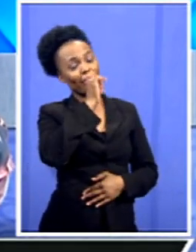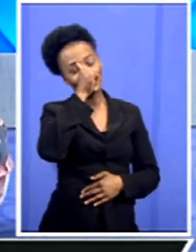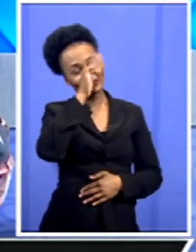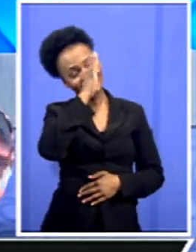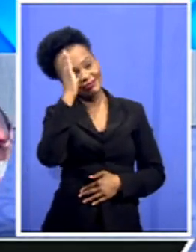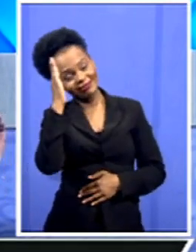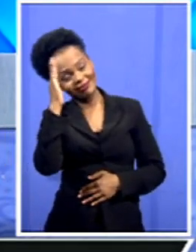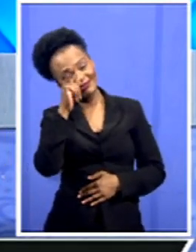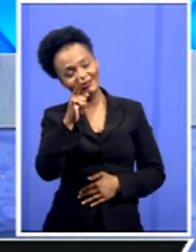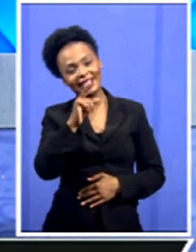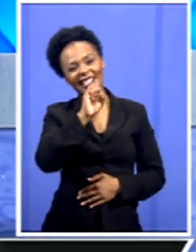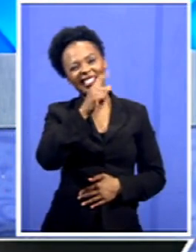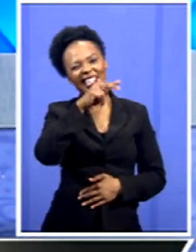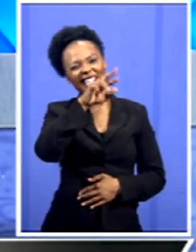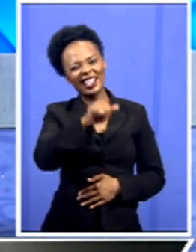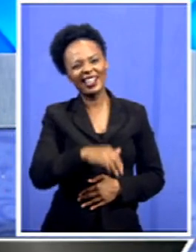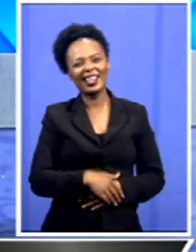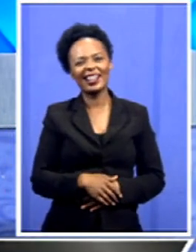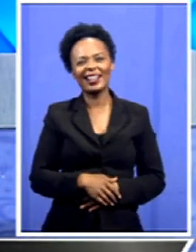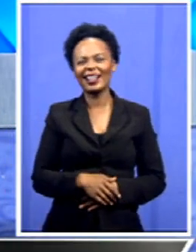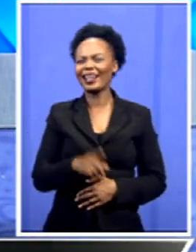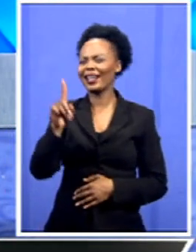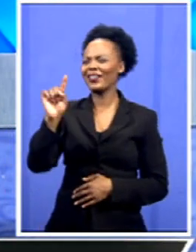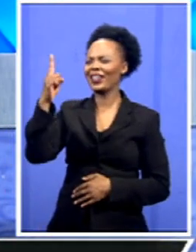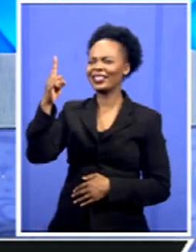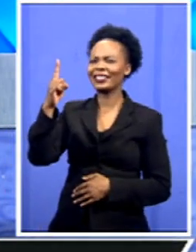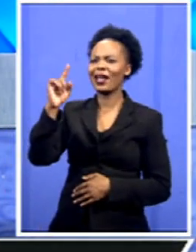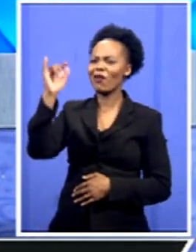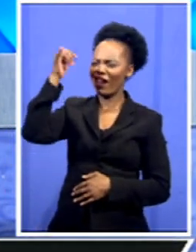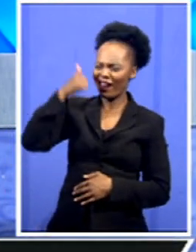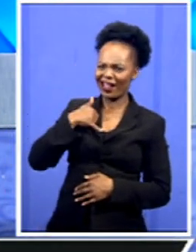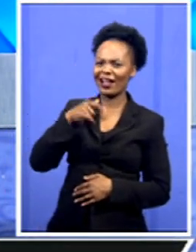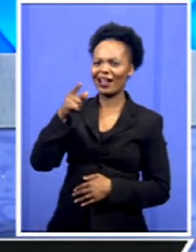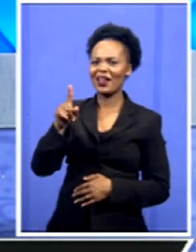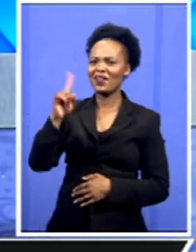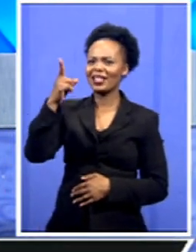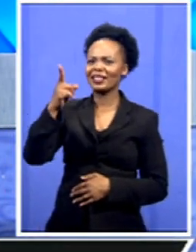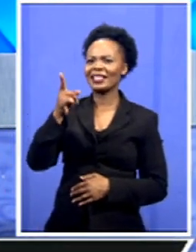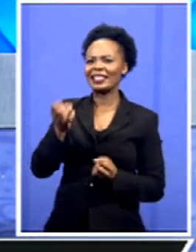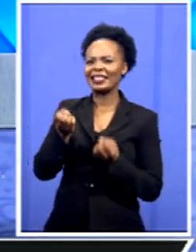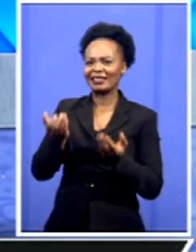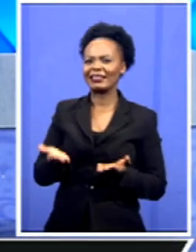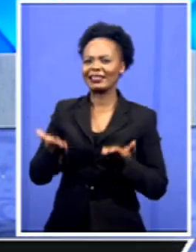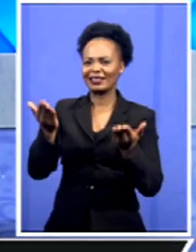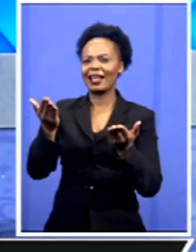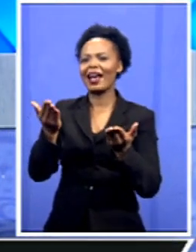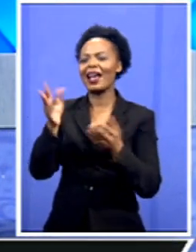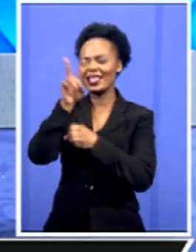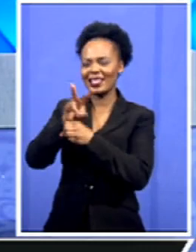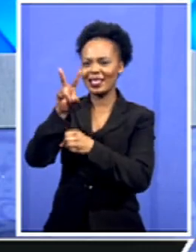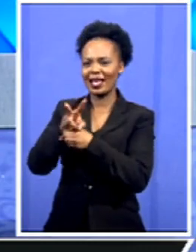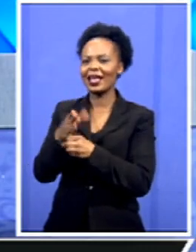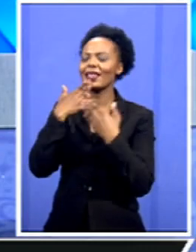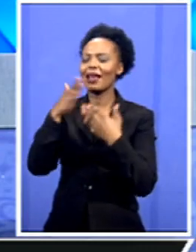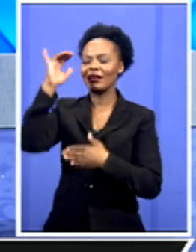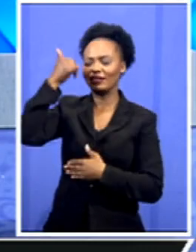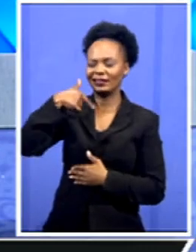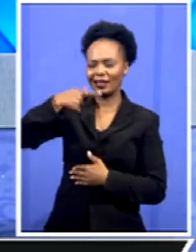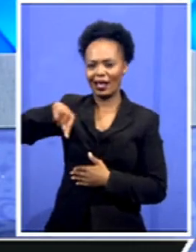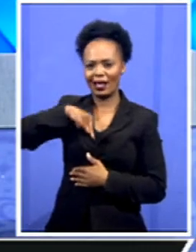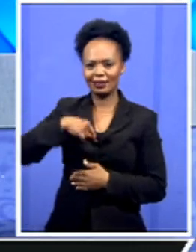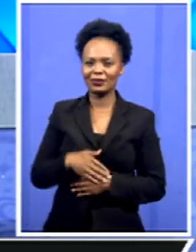Welcome. You're our first caller for this evening, but not quite the first on service delivery gauge. But thanks for calling us. What would you like to